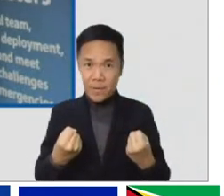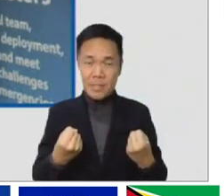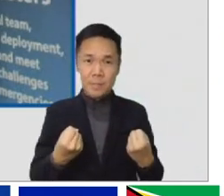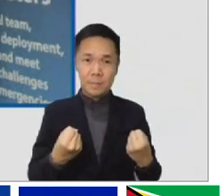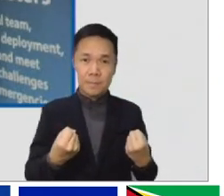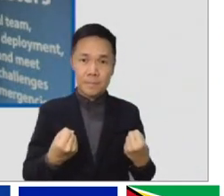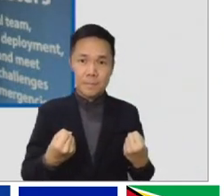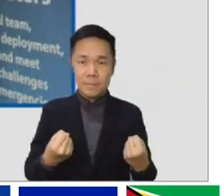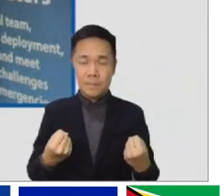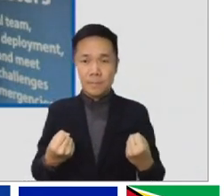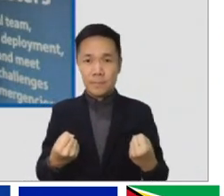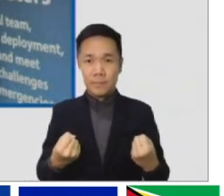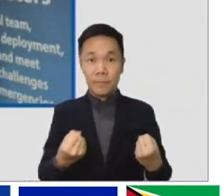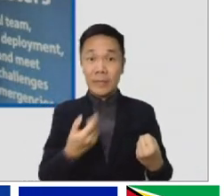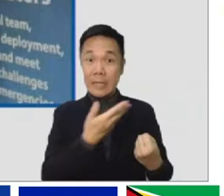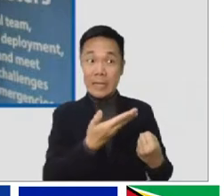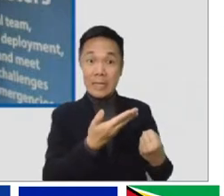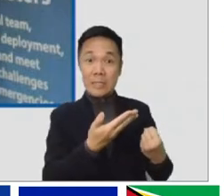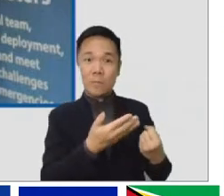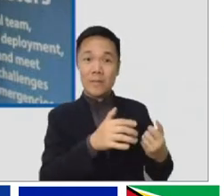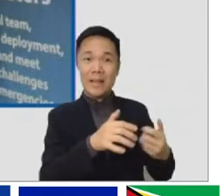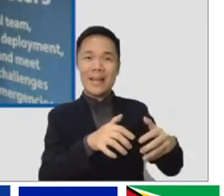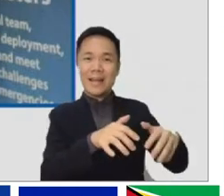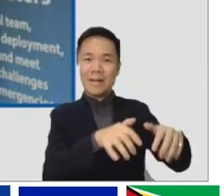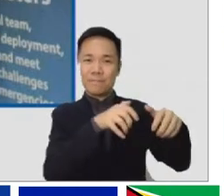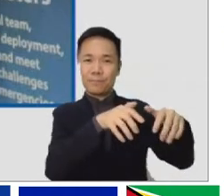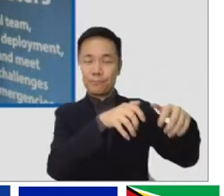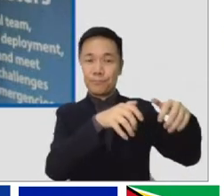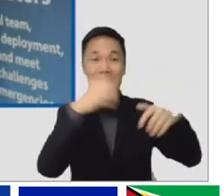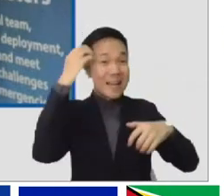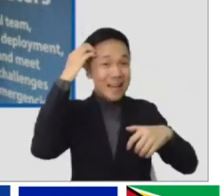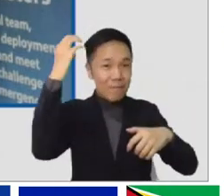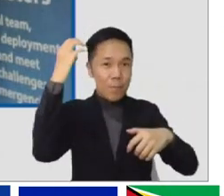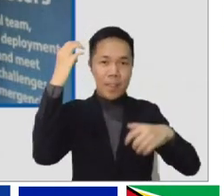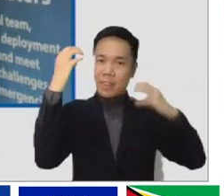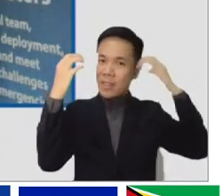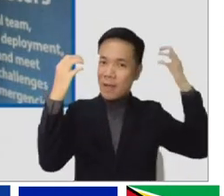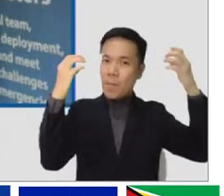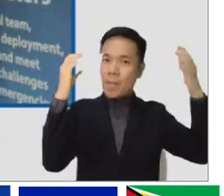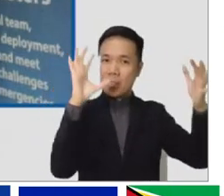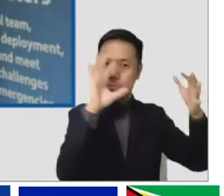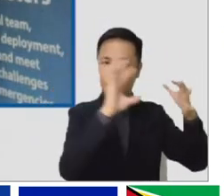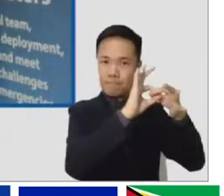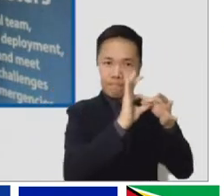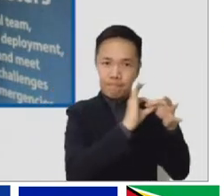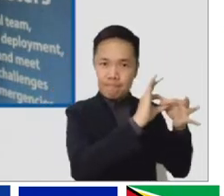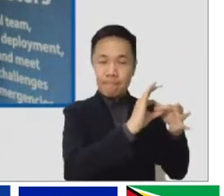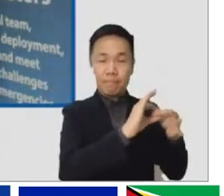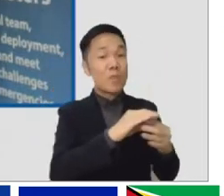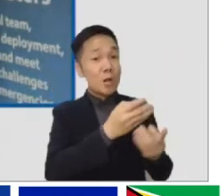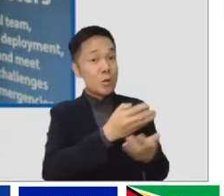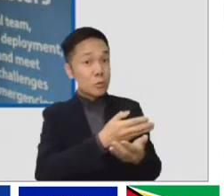issue. And this was emphasized in the creation of the Emergency Preparedness and Response